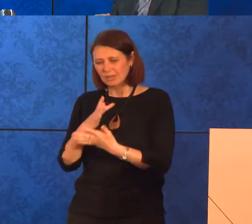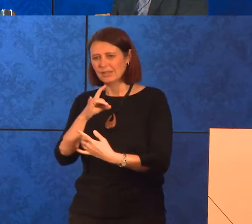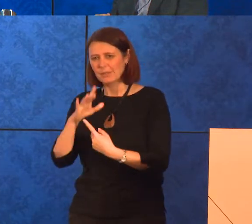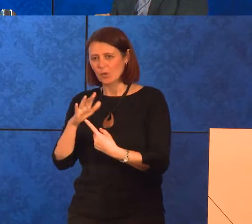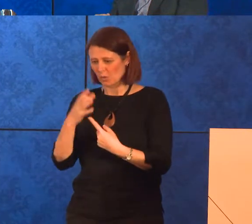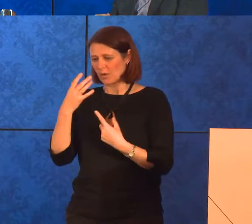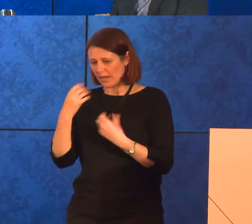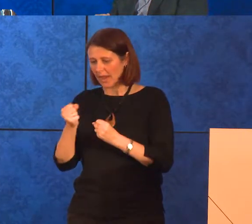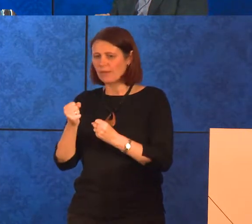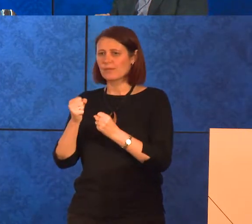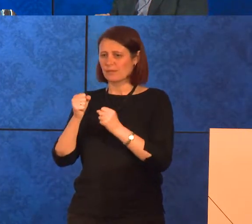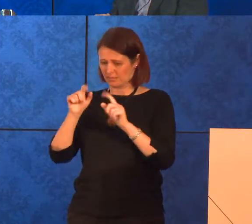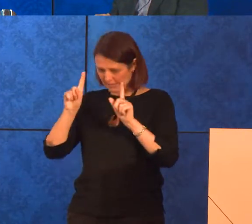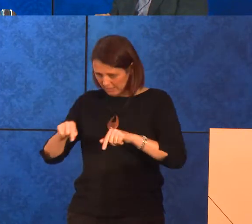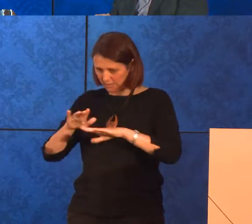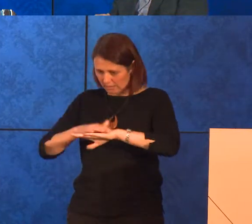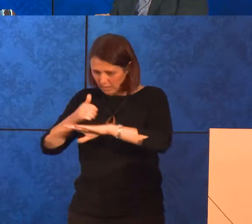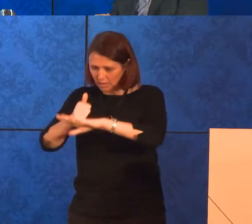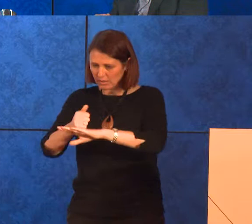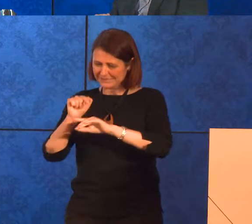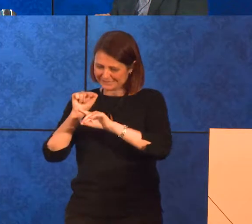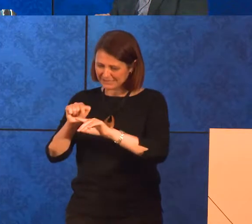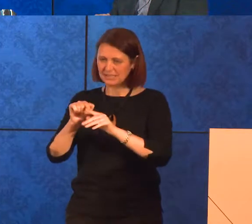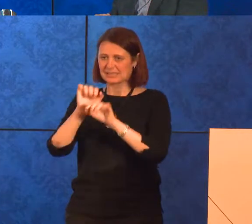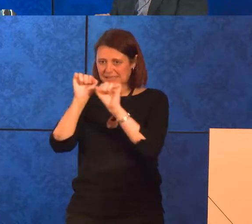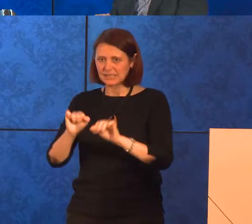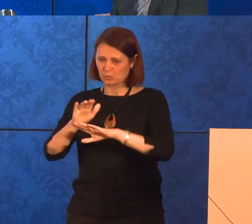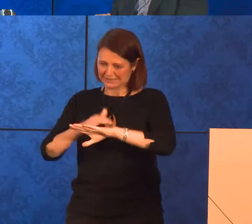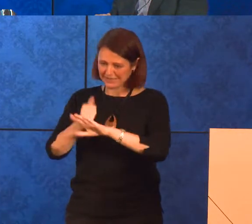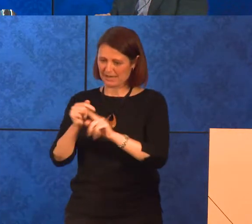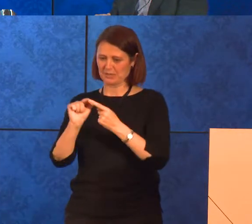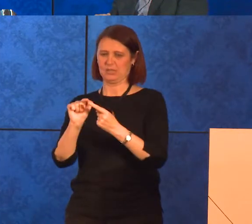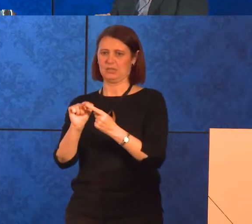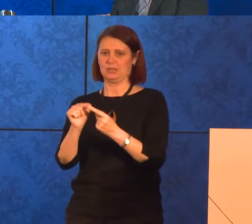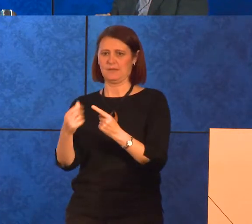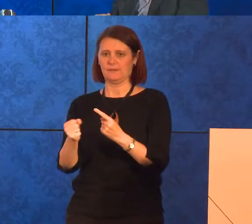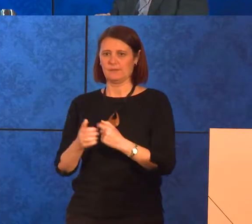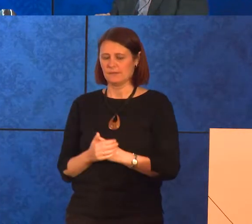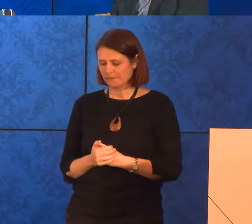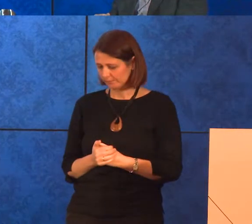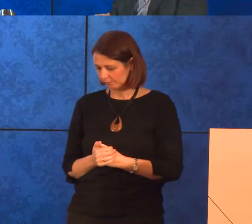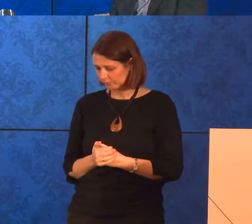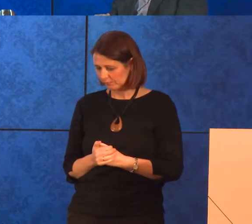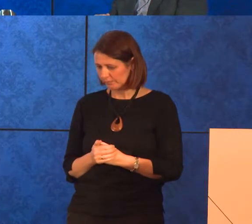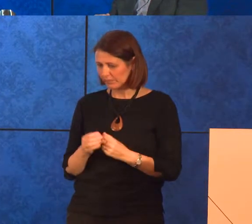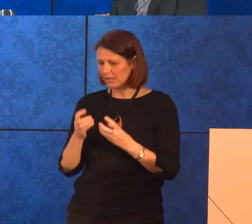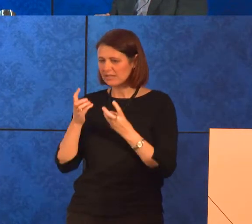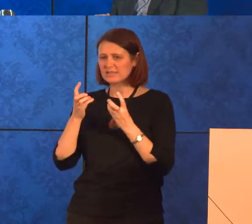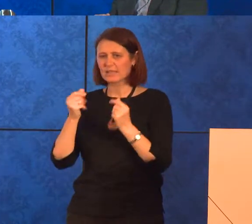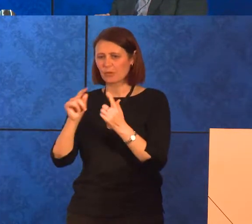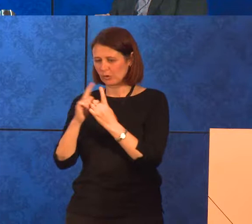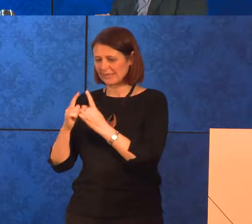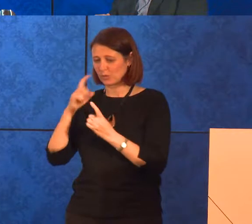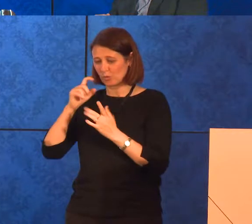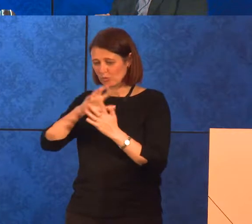that we had an implementation system where we had someone that was sort of obviously removed from the Royal